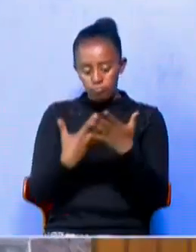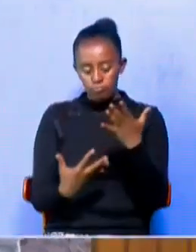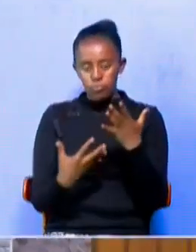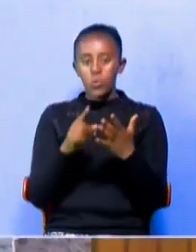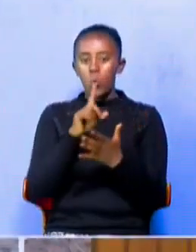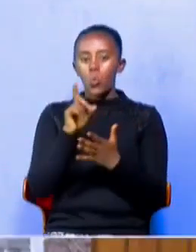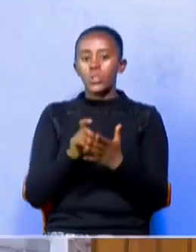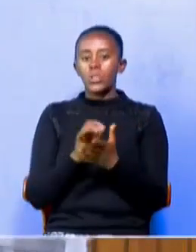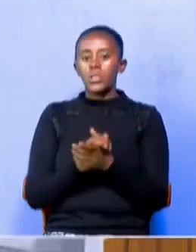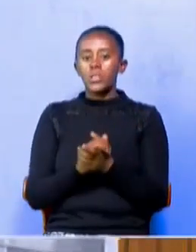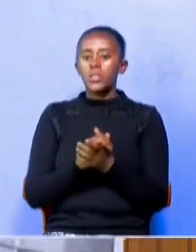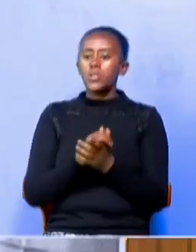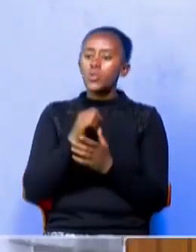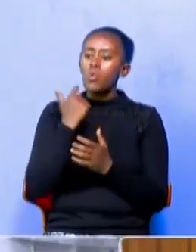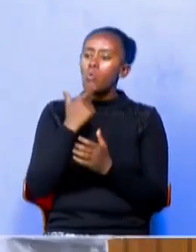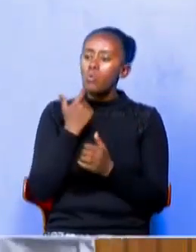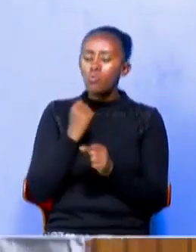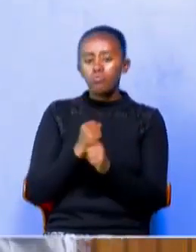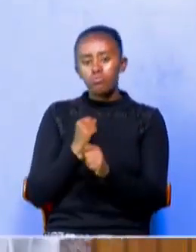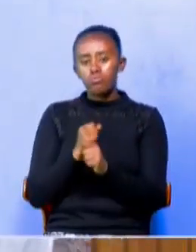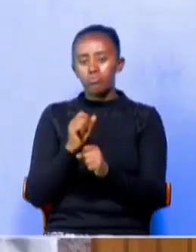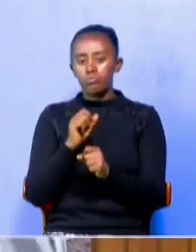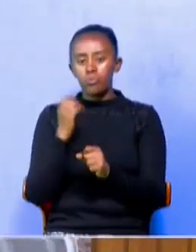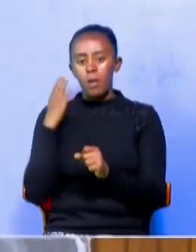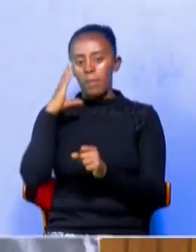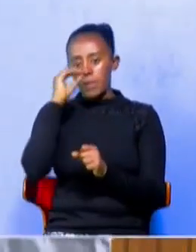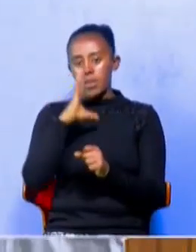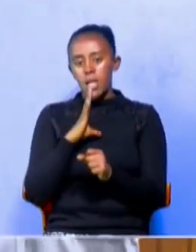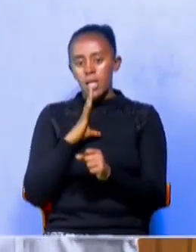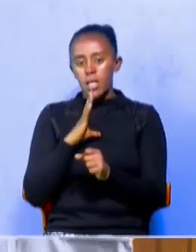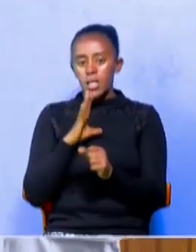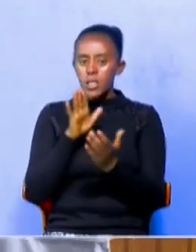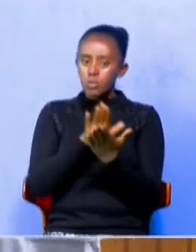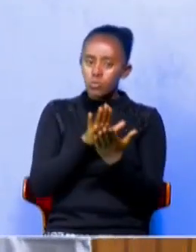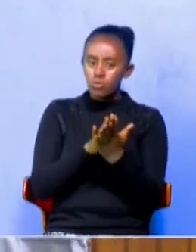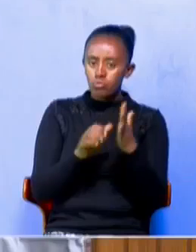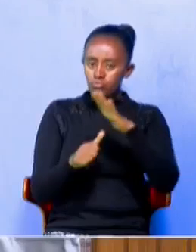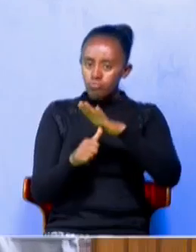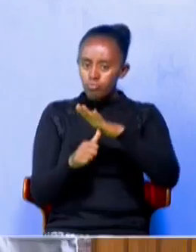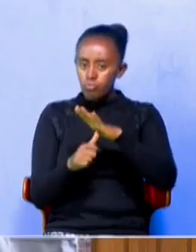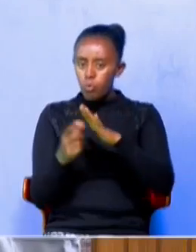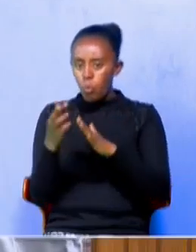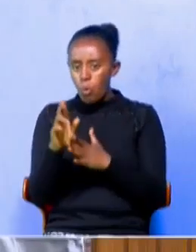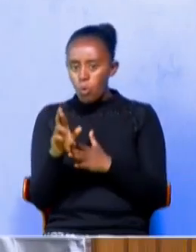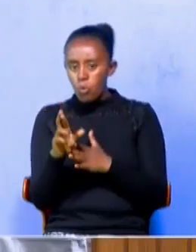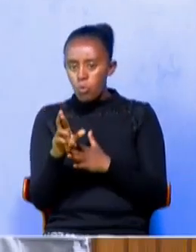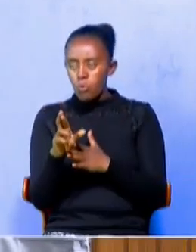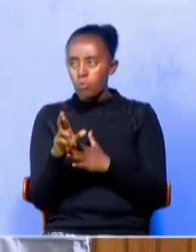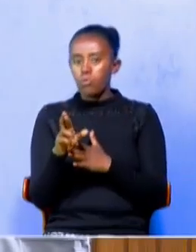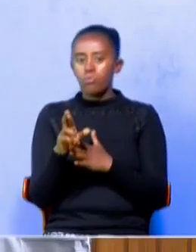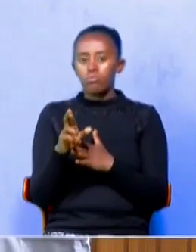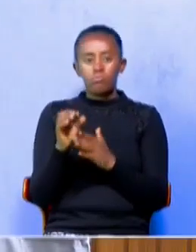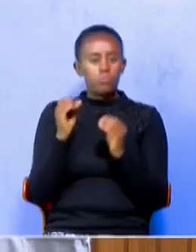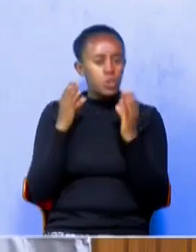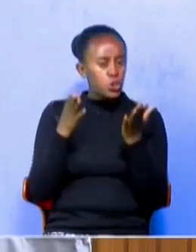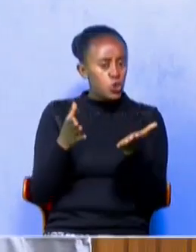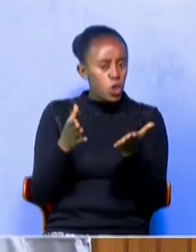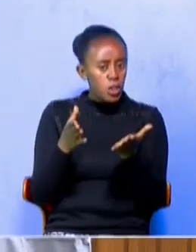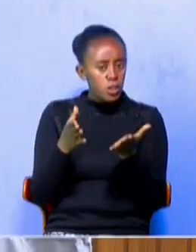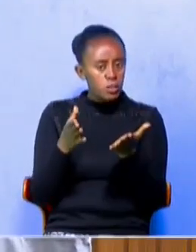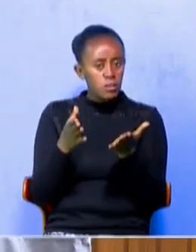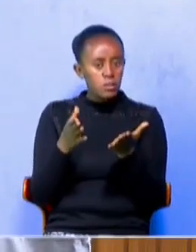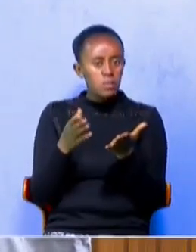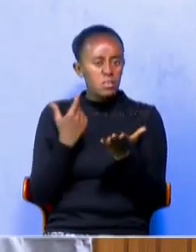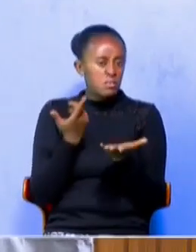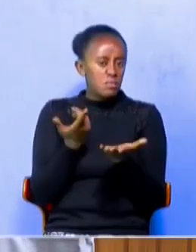ones. Who do I interview? Who is the person? Is that the school principal? Right? Is that the teacher?